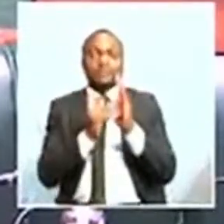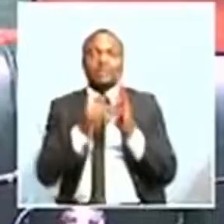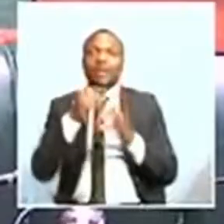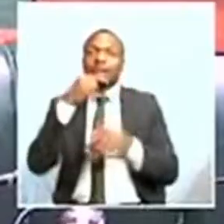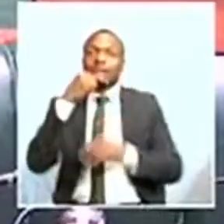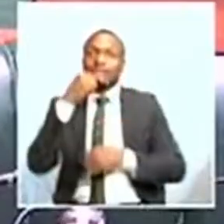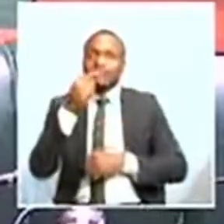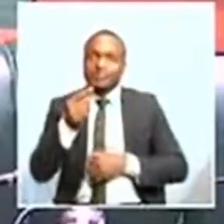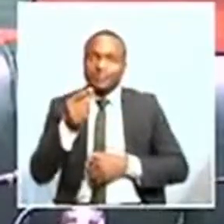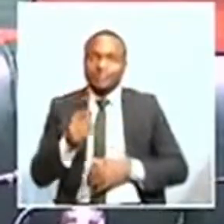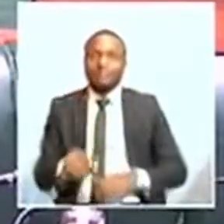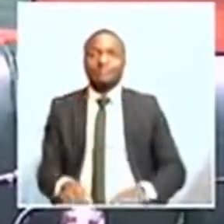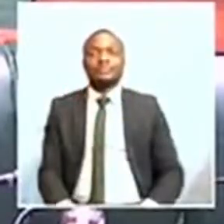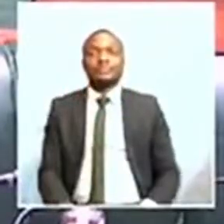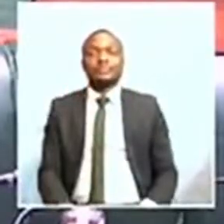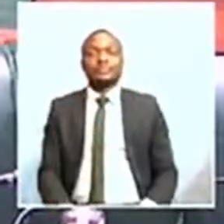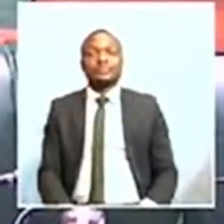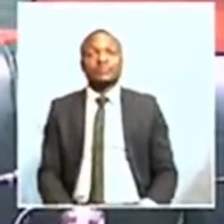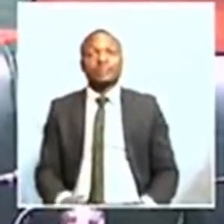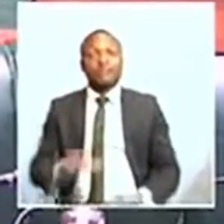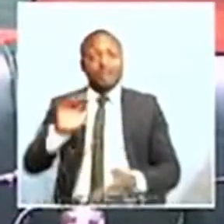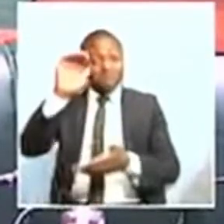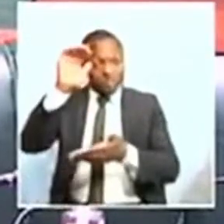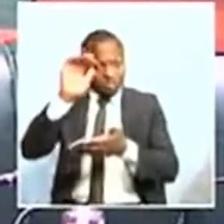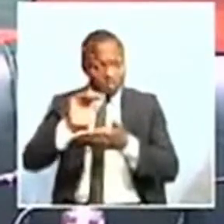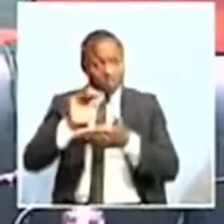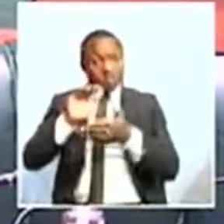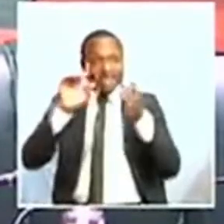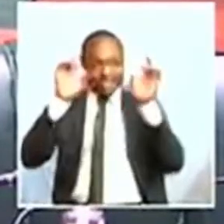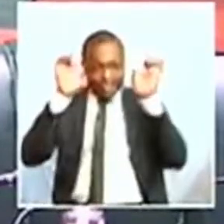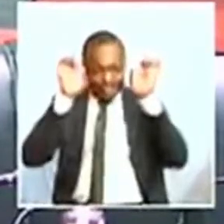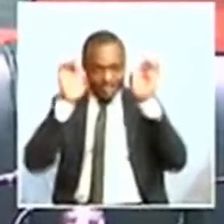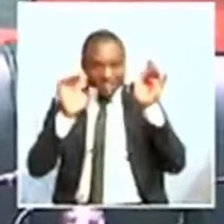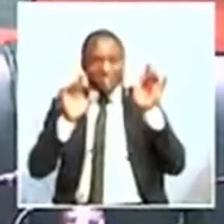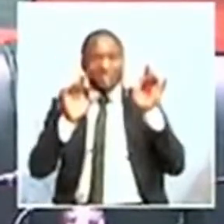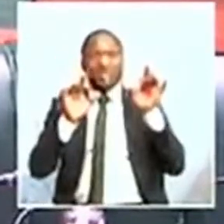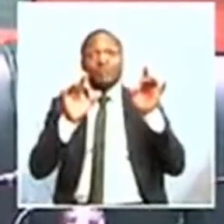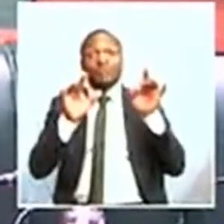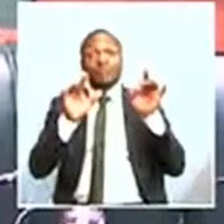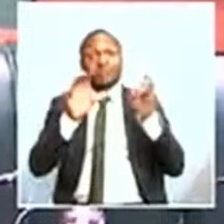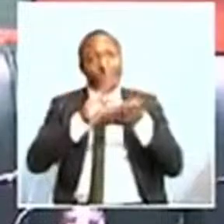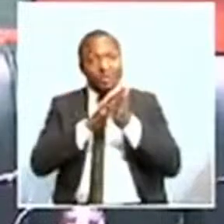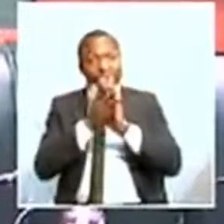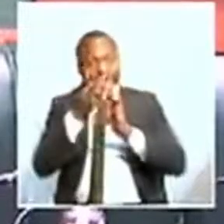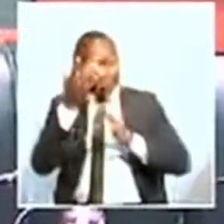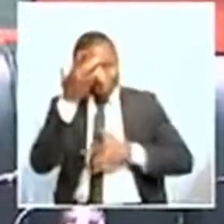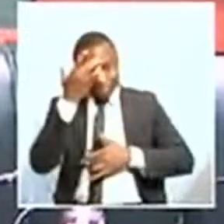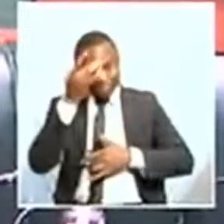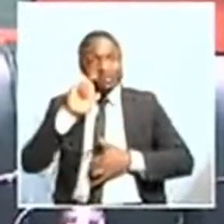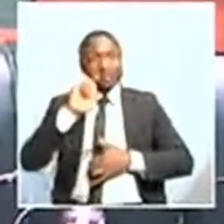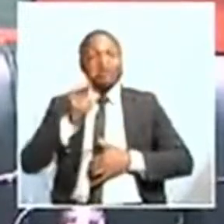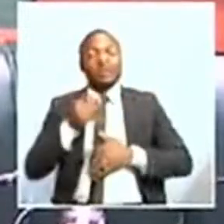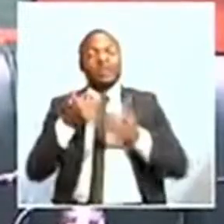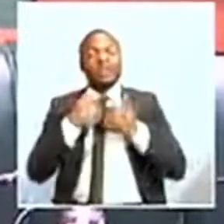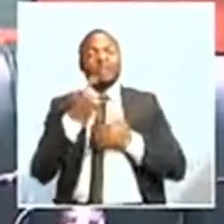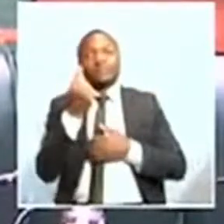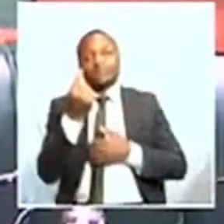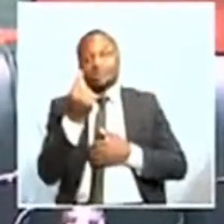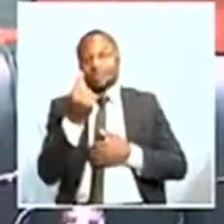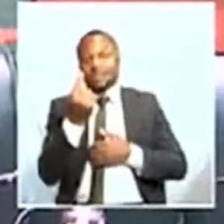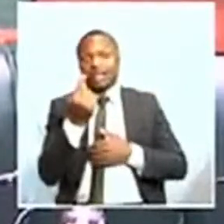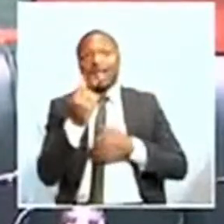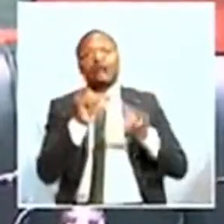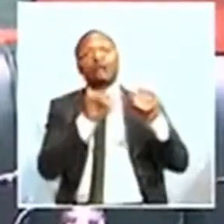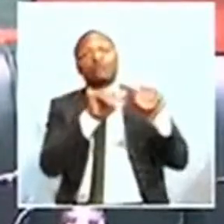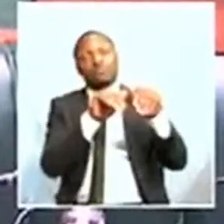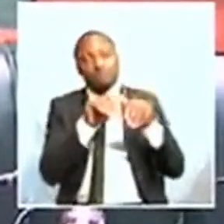I said, to reduce the risk of transmission, we need to have, 1, to avoid close